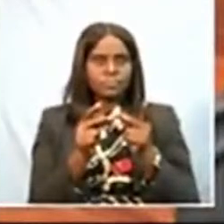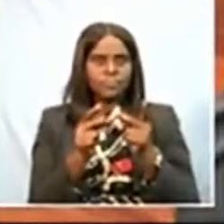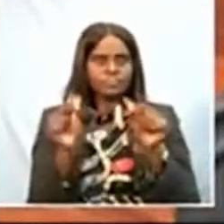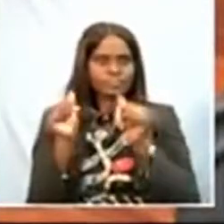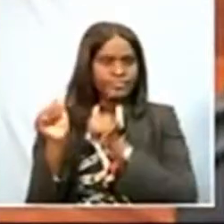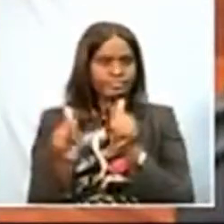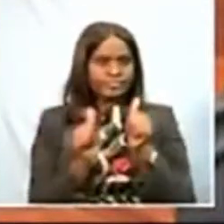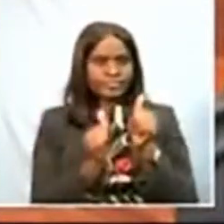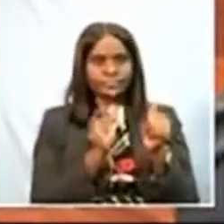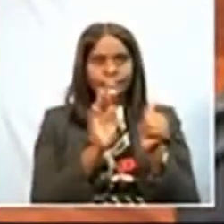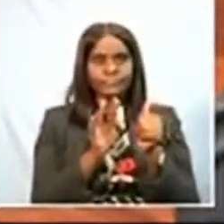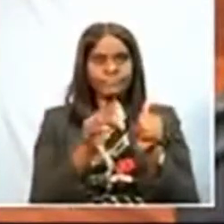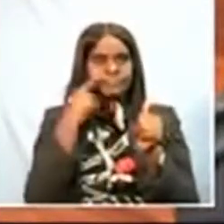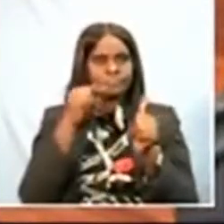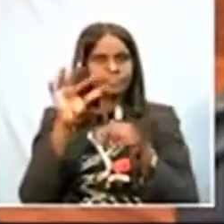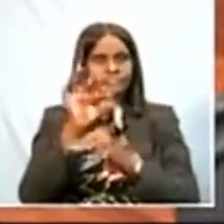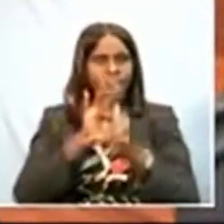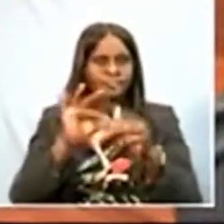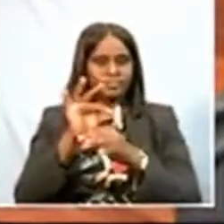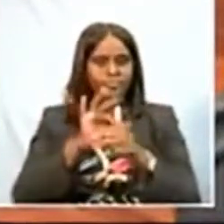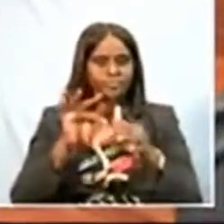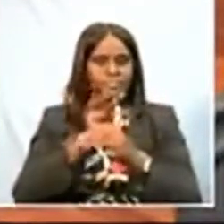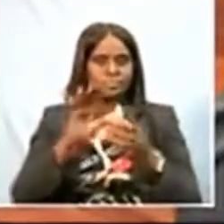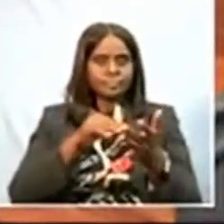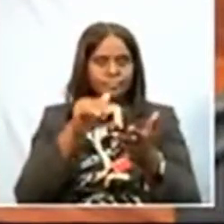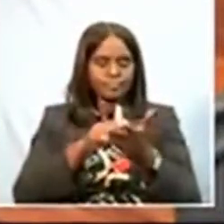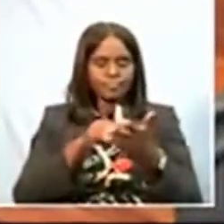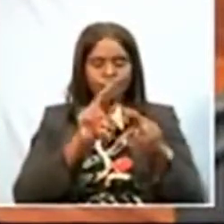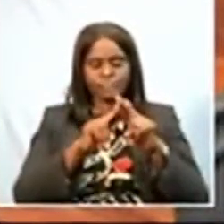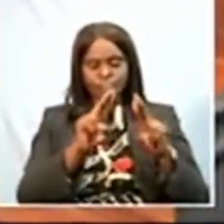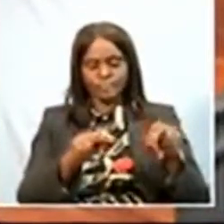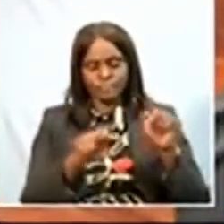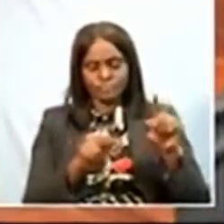Action taken for KAWAMBWA Central, Chair.